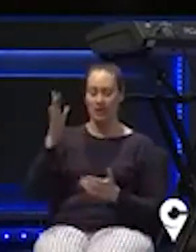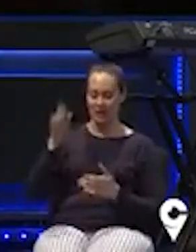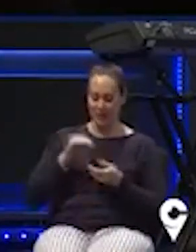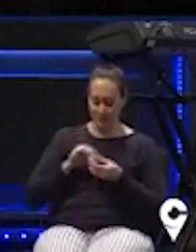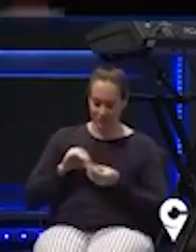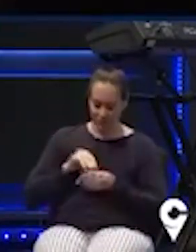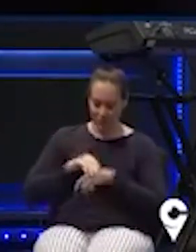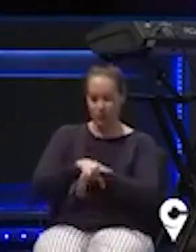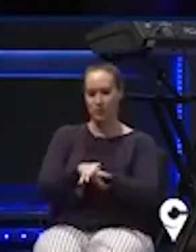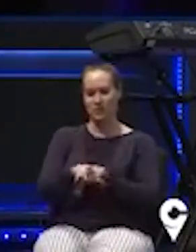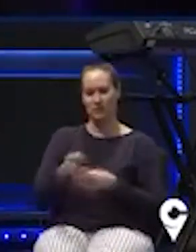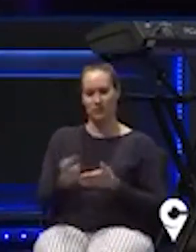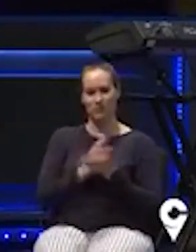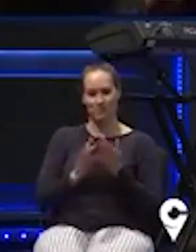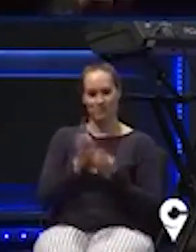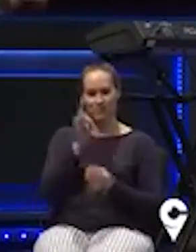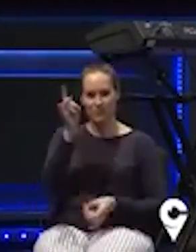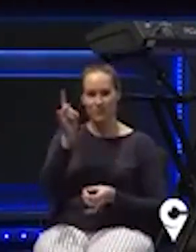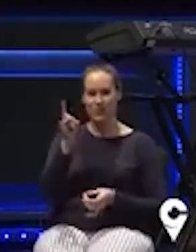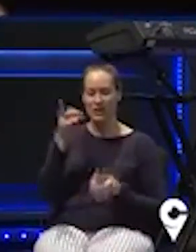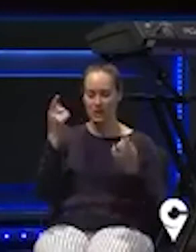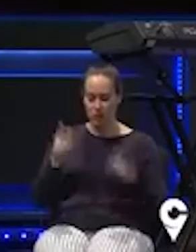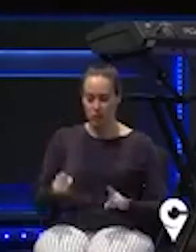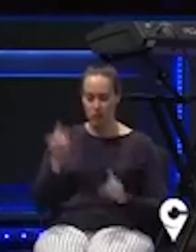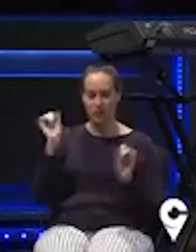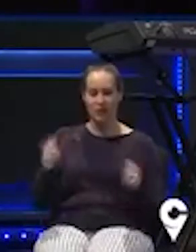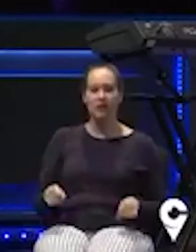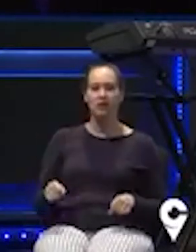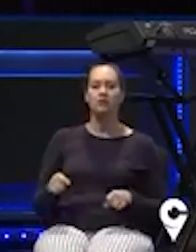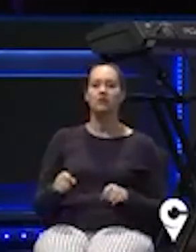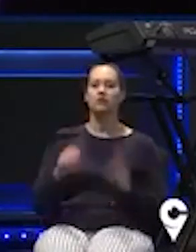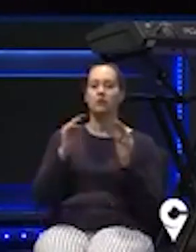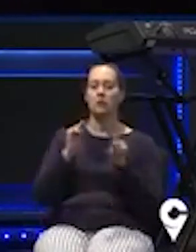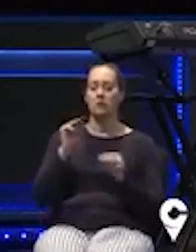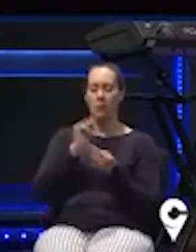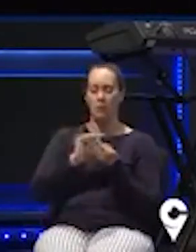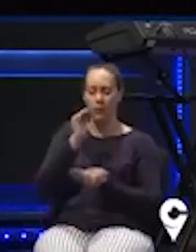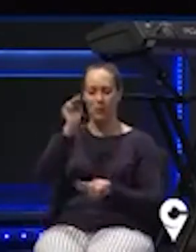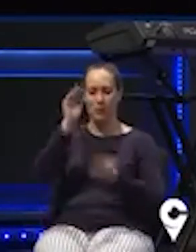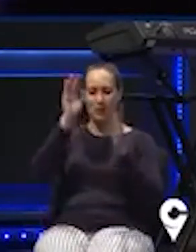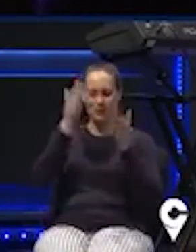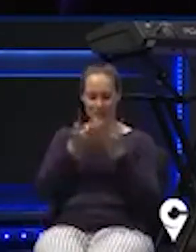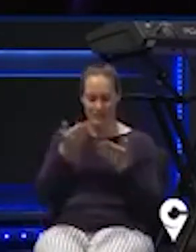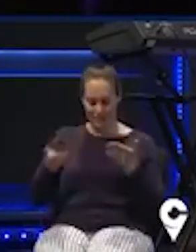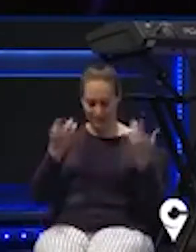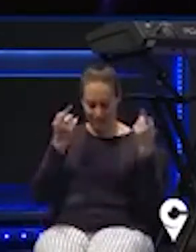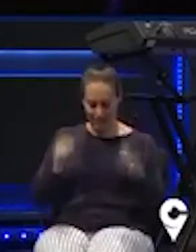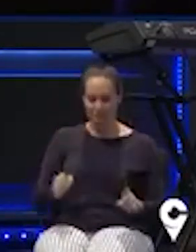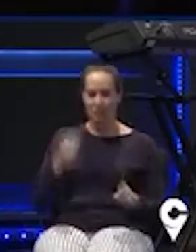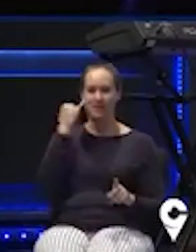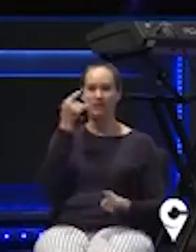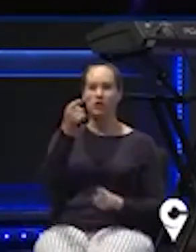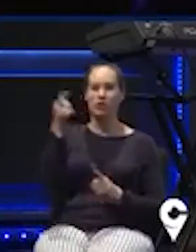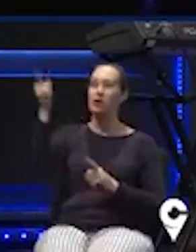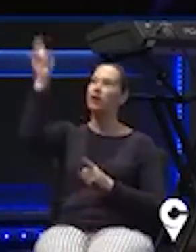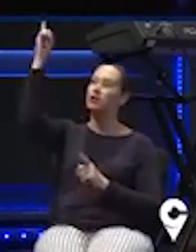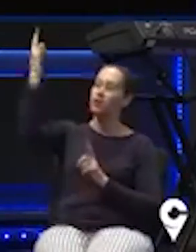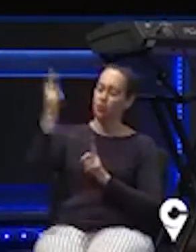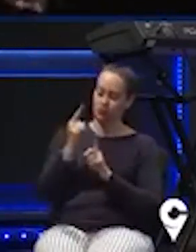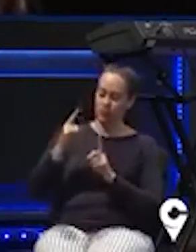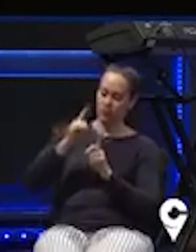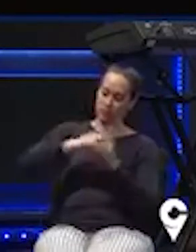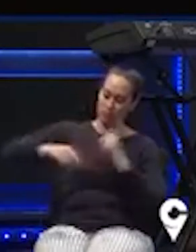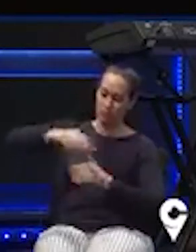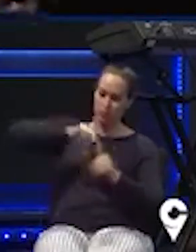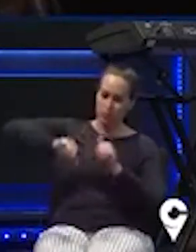Spirit can occur, relationships can be restored, because there is a miraculous thing that happens when you are in the presence of God. So if you only see him as